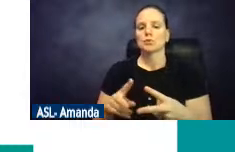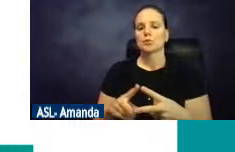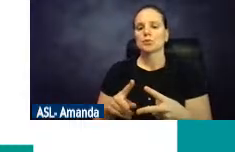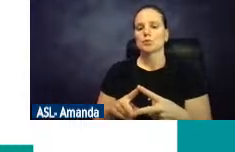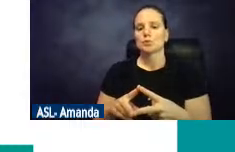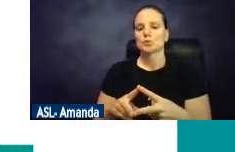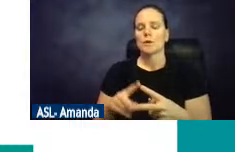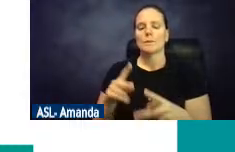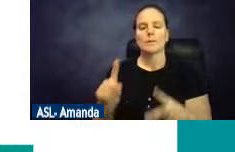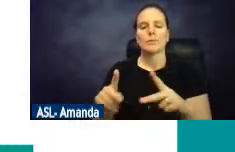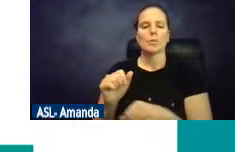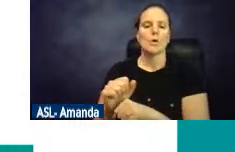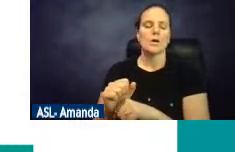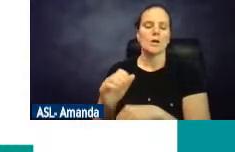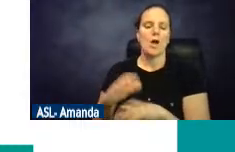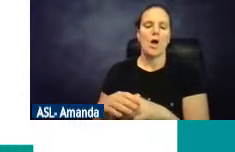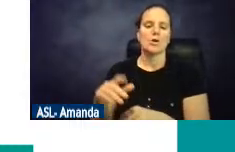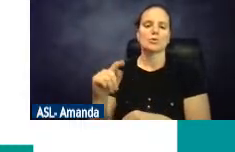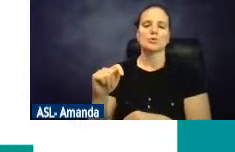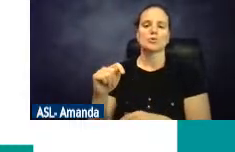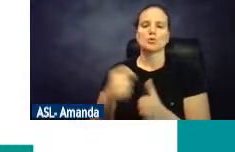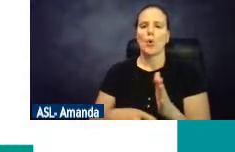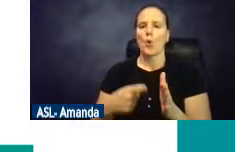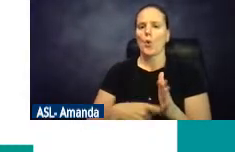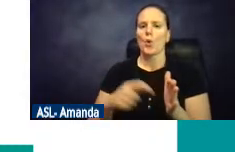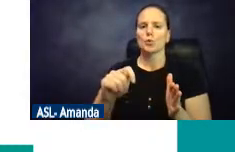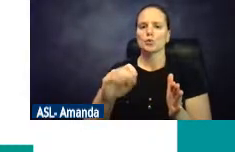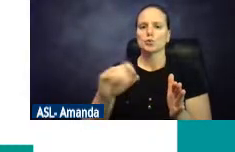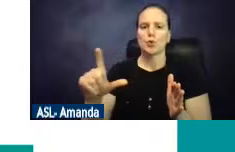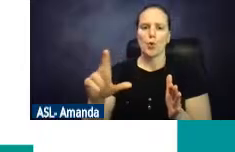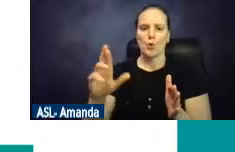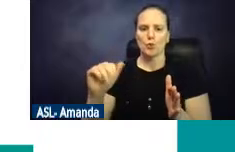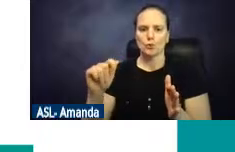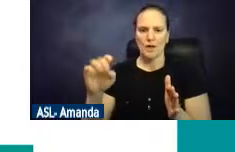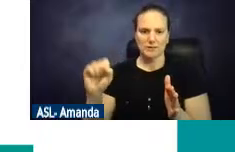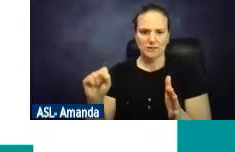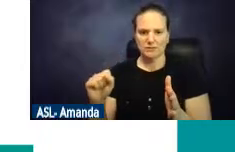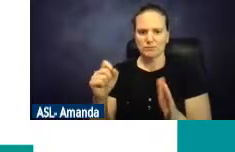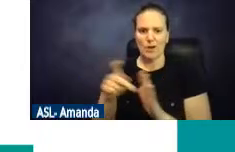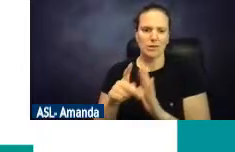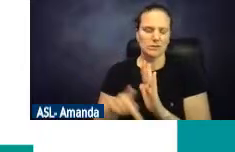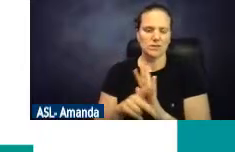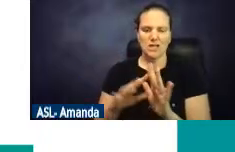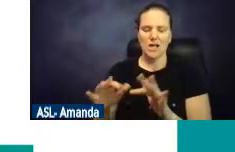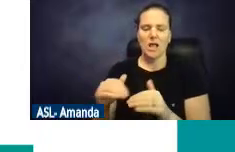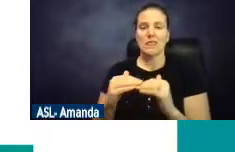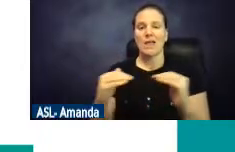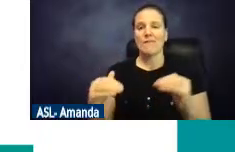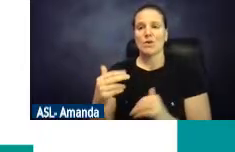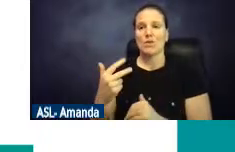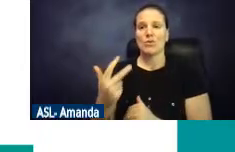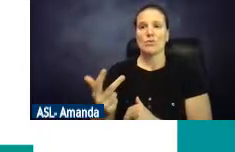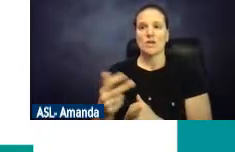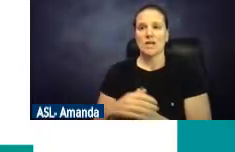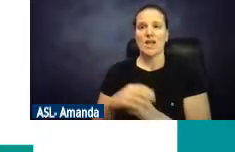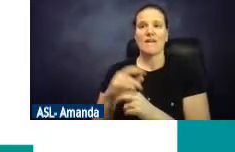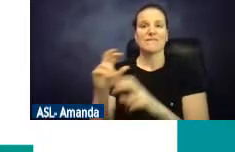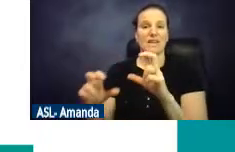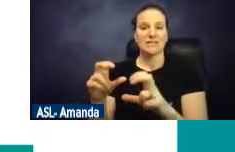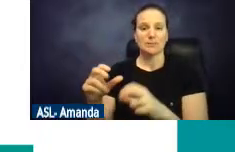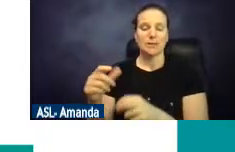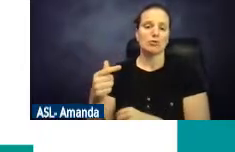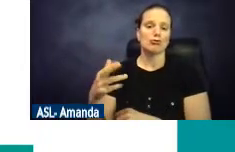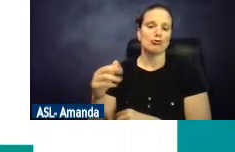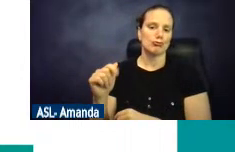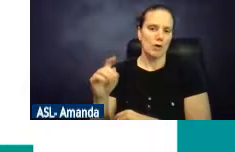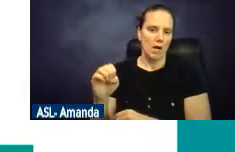policies for the program, with a level 3 couple investment grant, or excuse me, level 3 investment grade analysis